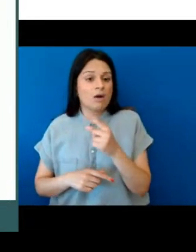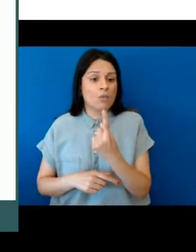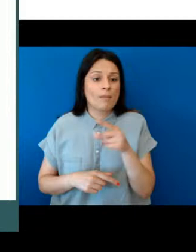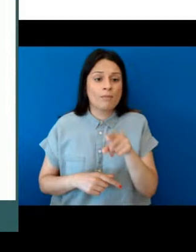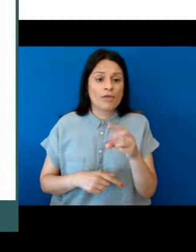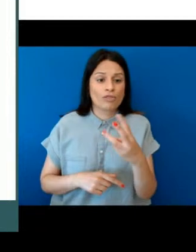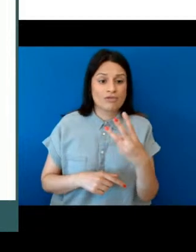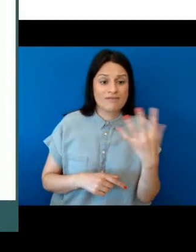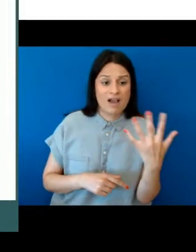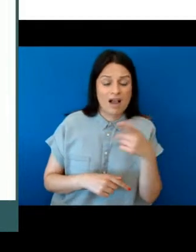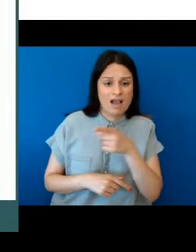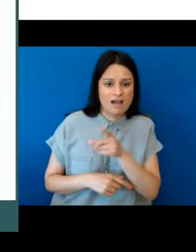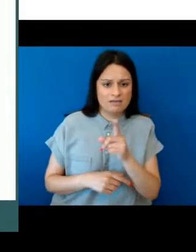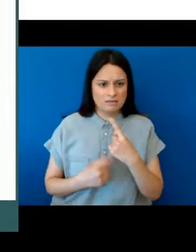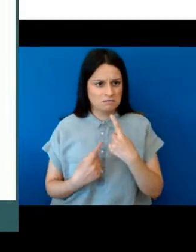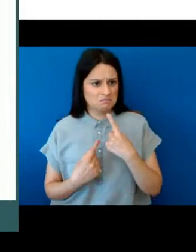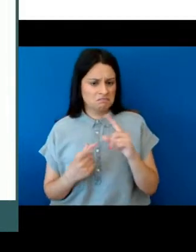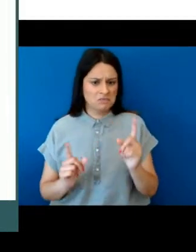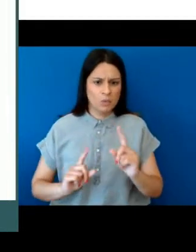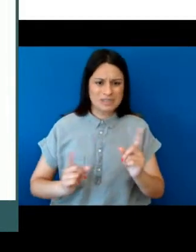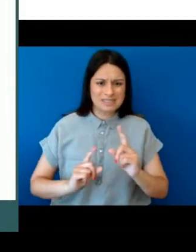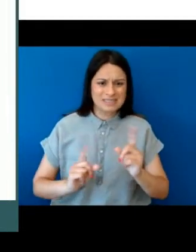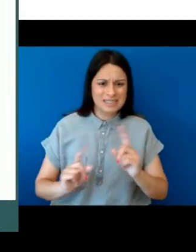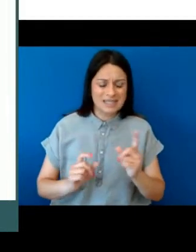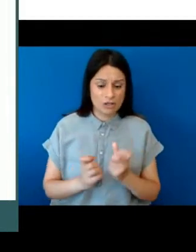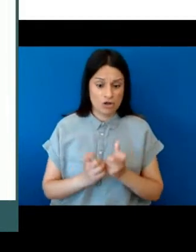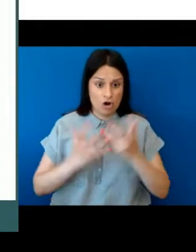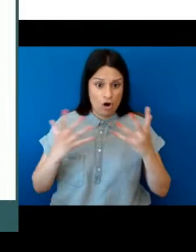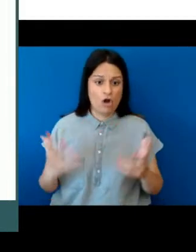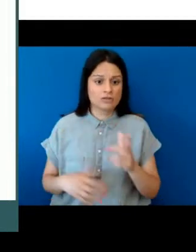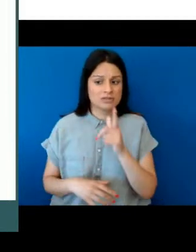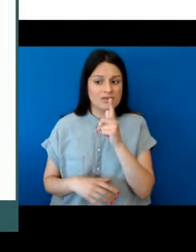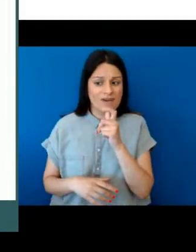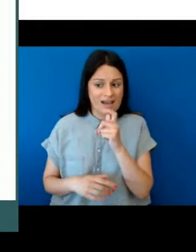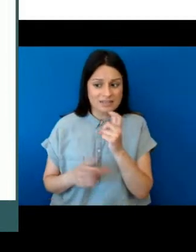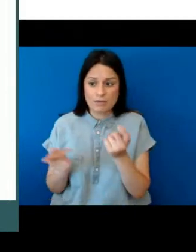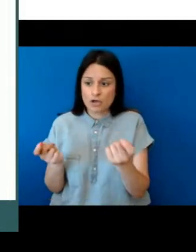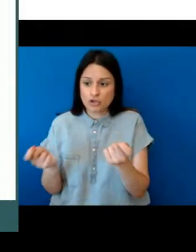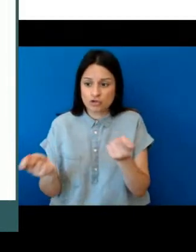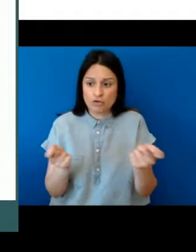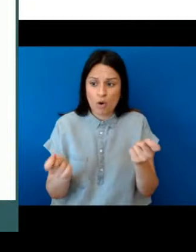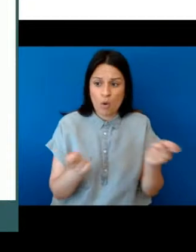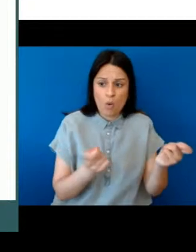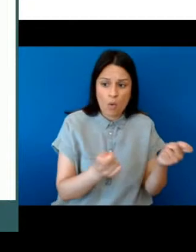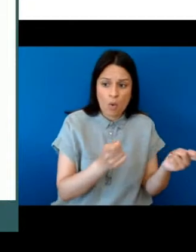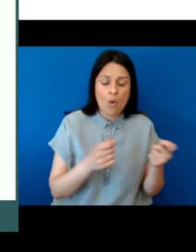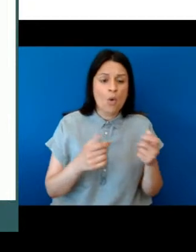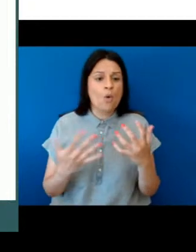says to me is that a lot of asthma control depends on what's happening in the nose.